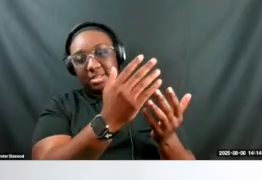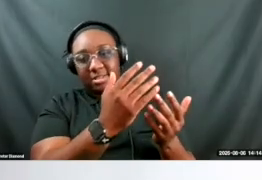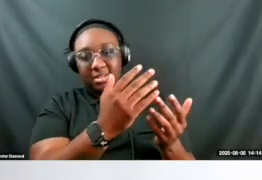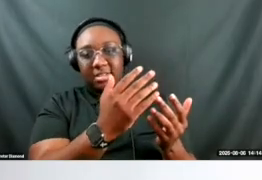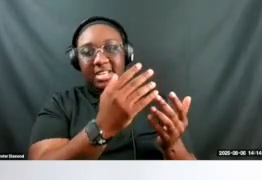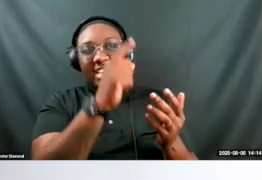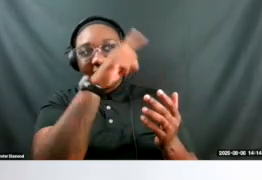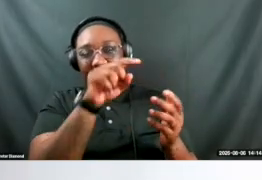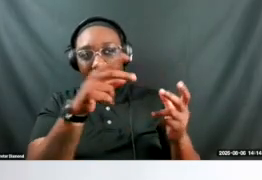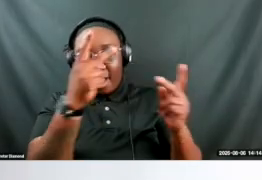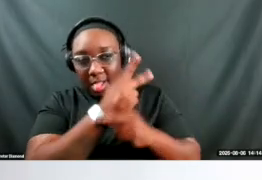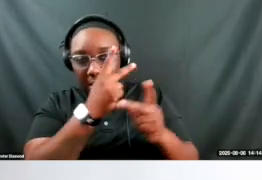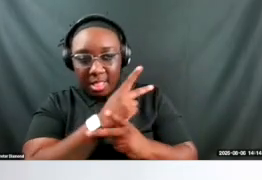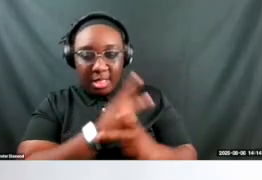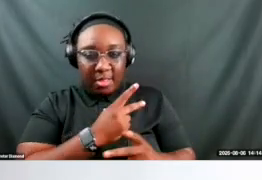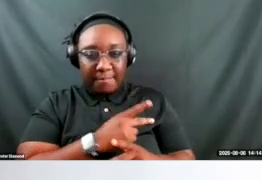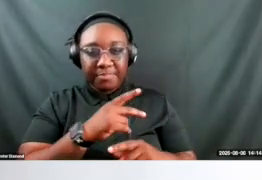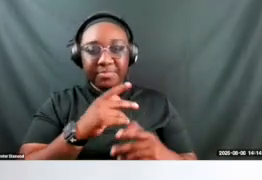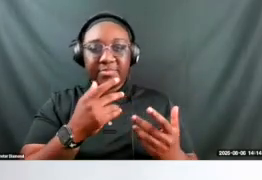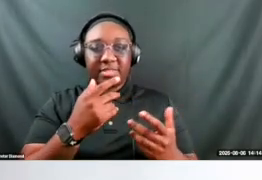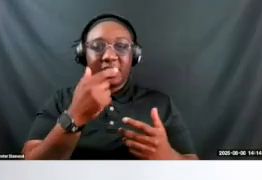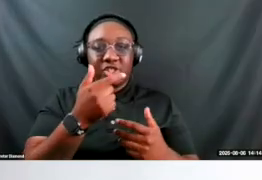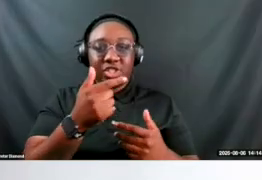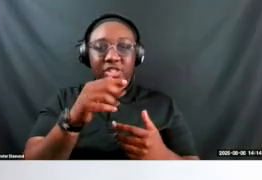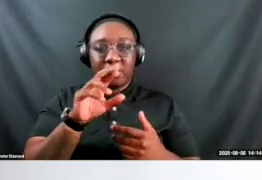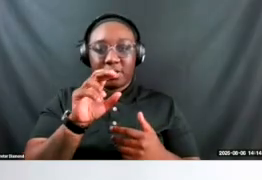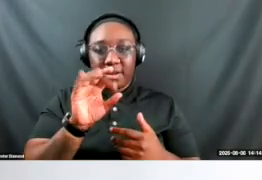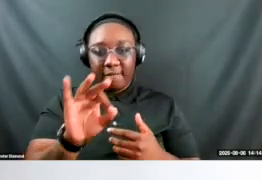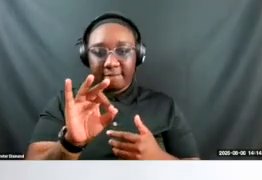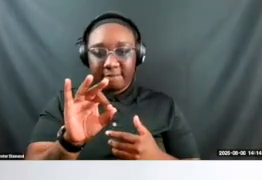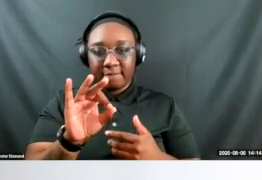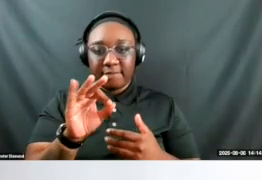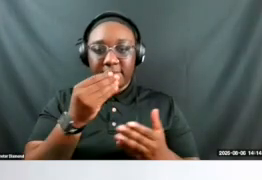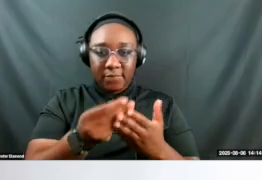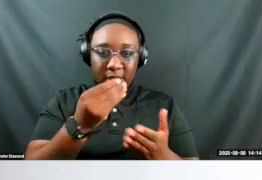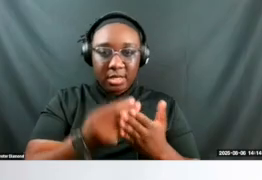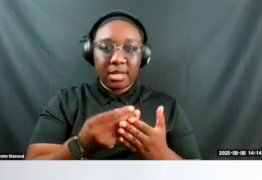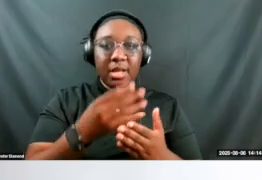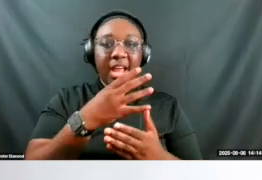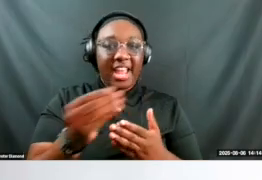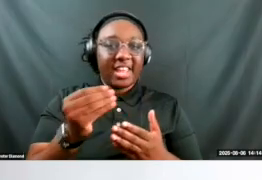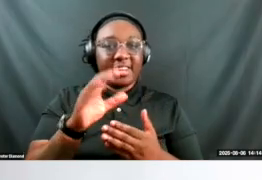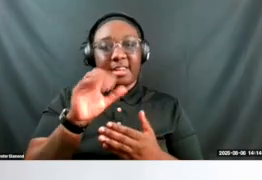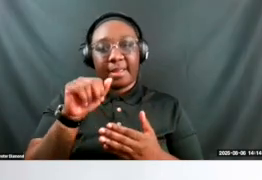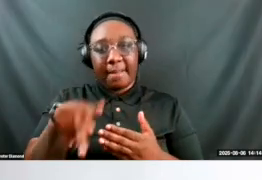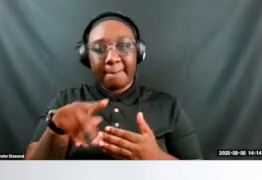work through the GGRF funding, and through the cap and invest reauthorization.